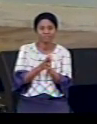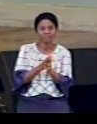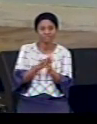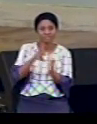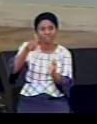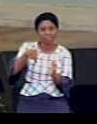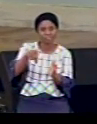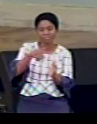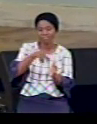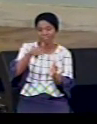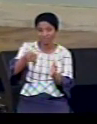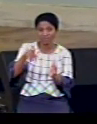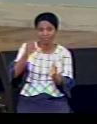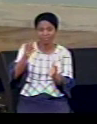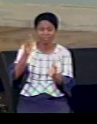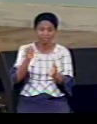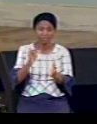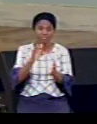108.